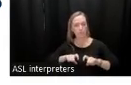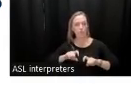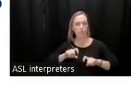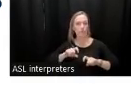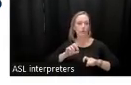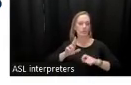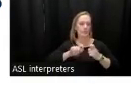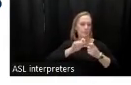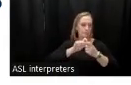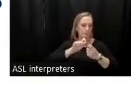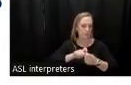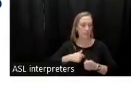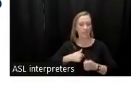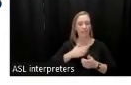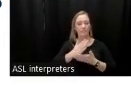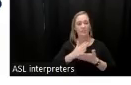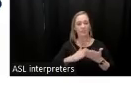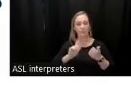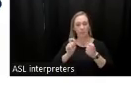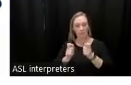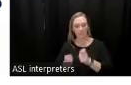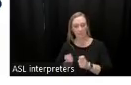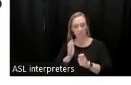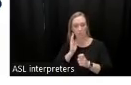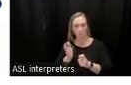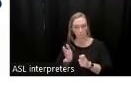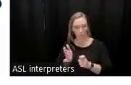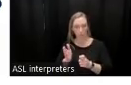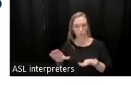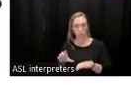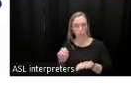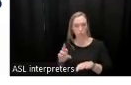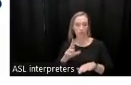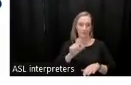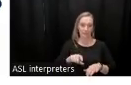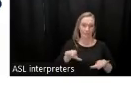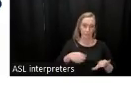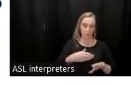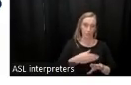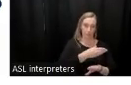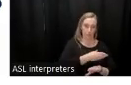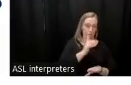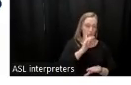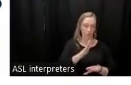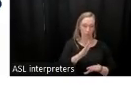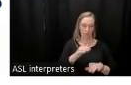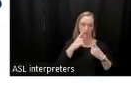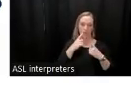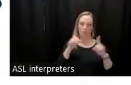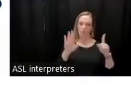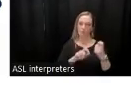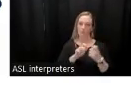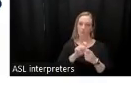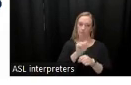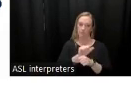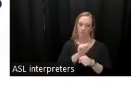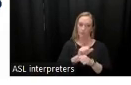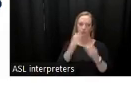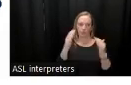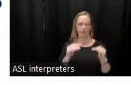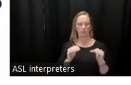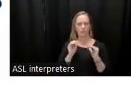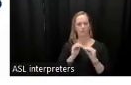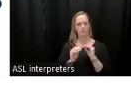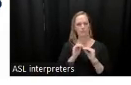there adaptations that you will make or have needed to make to do the specific work? What about the maintenance? How can